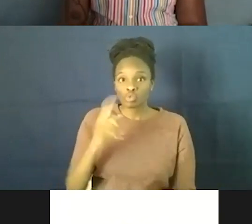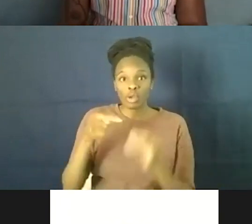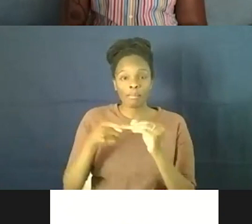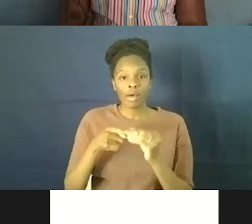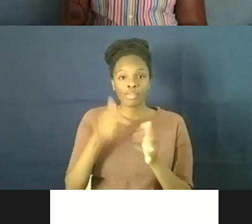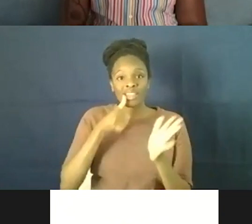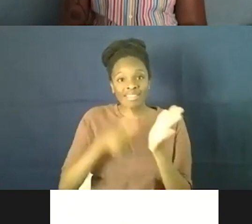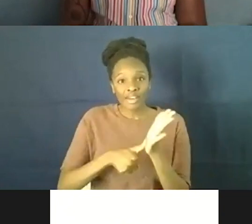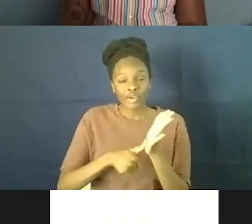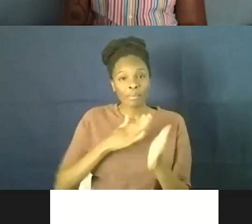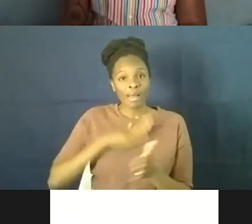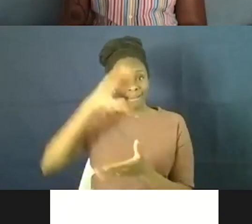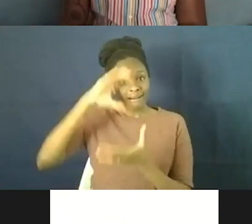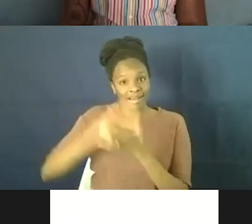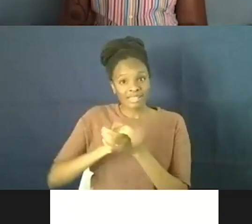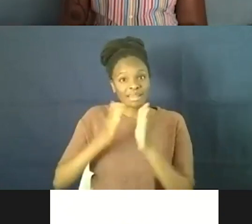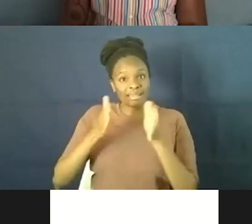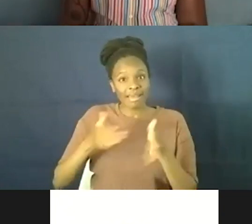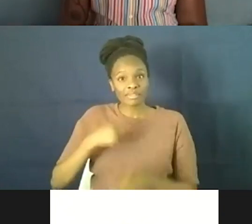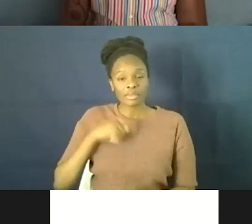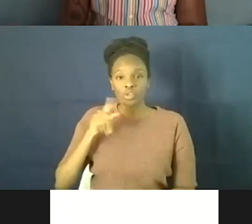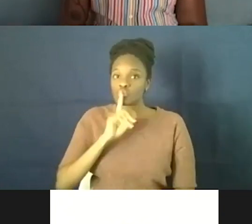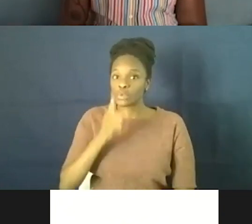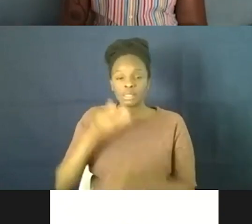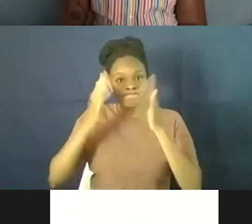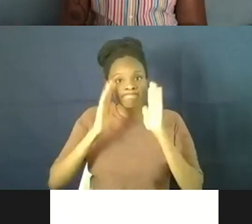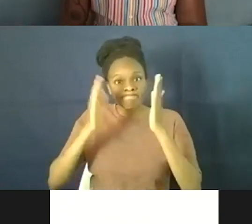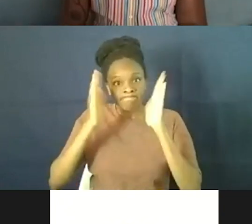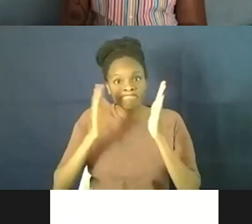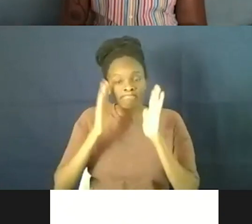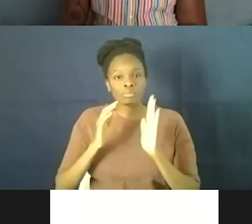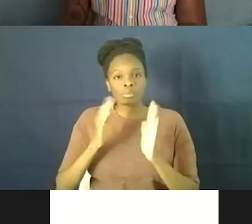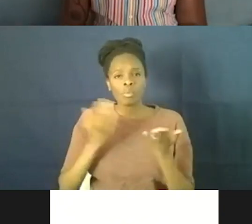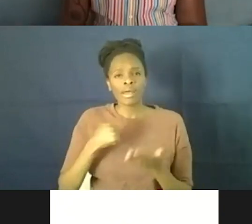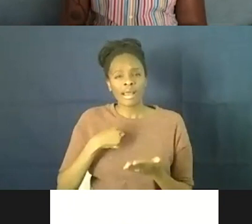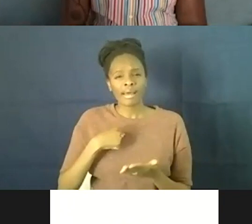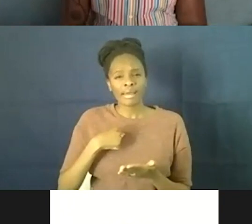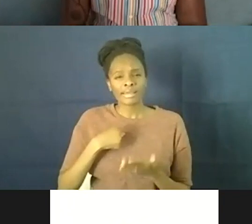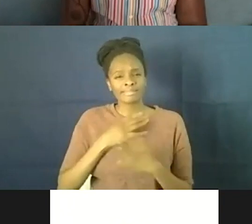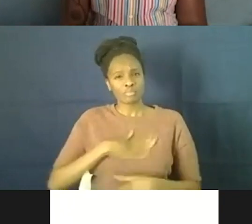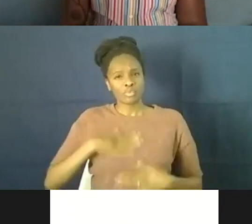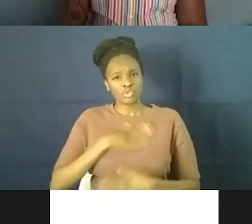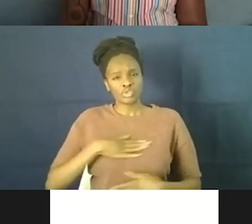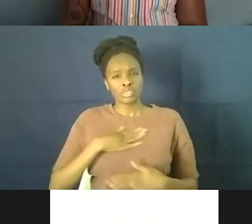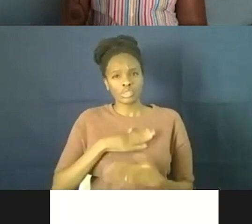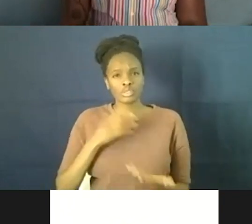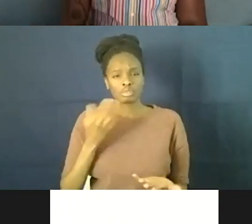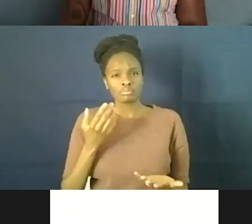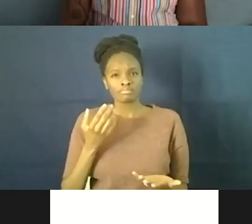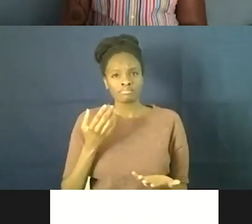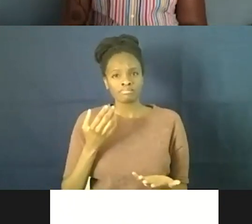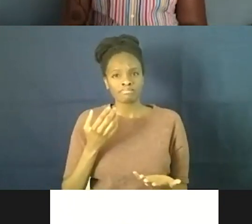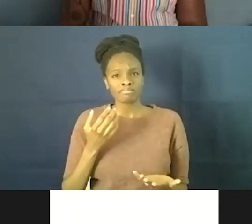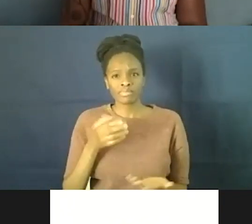like, listened to that. And what I appreciated is that you definitely, like, did your usual